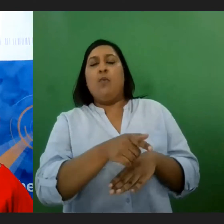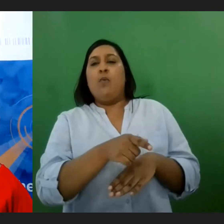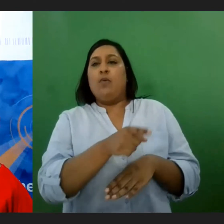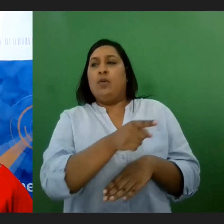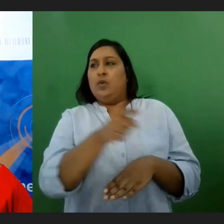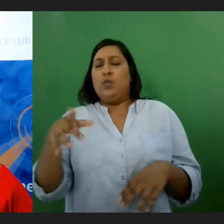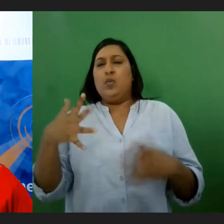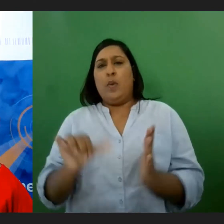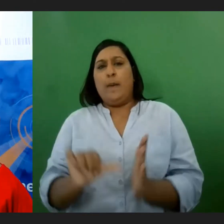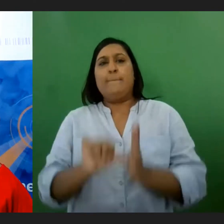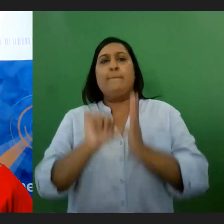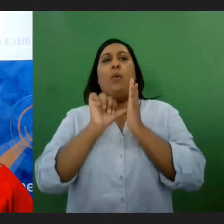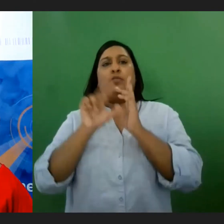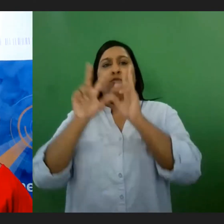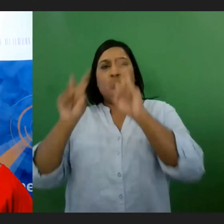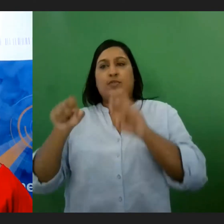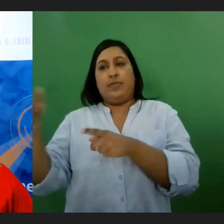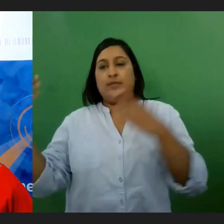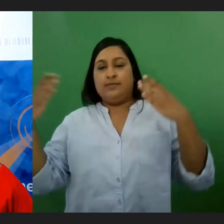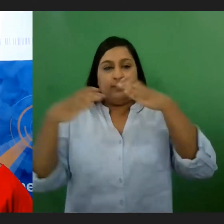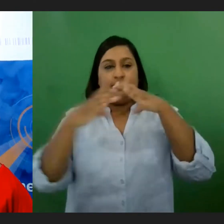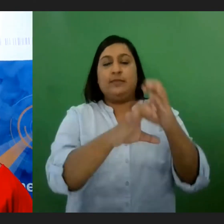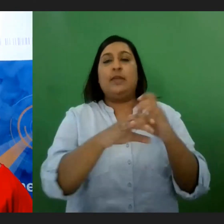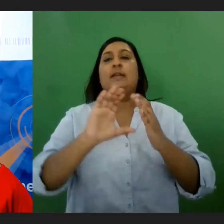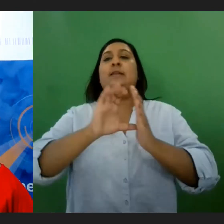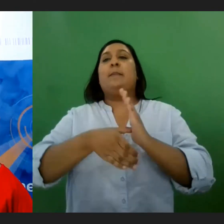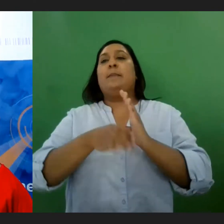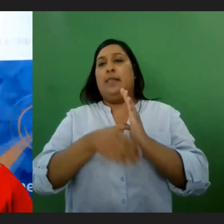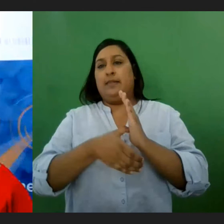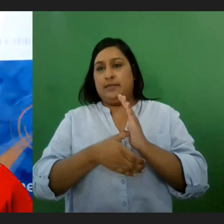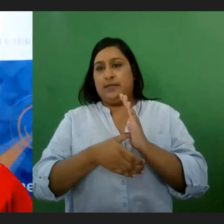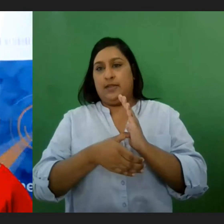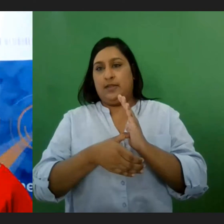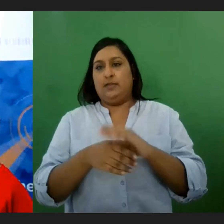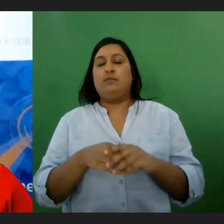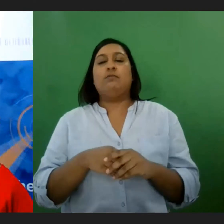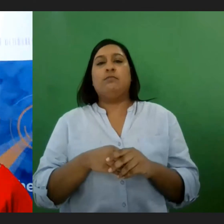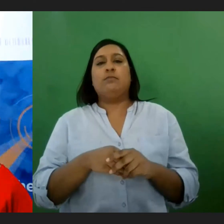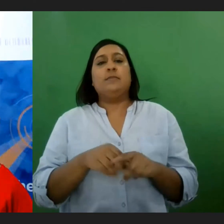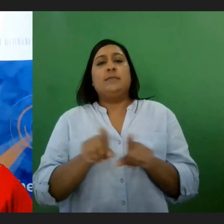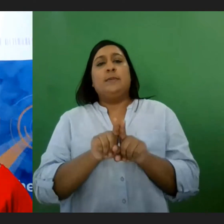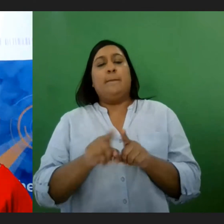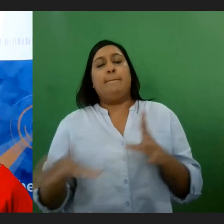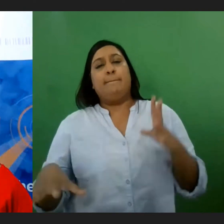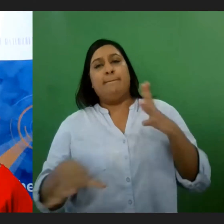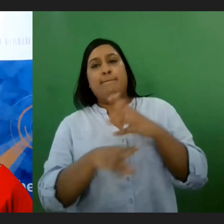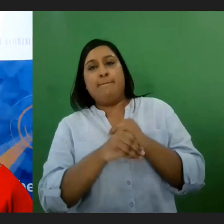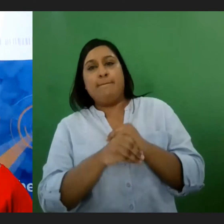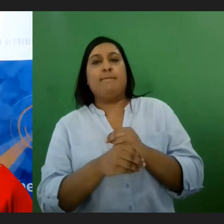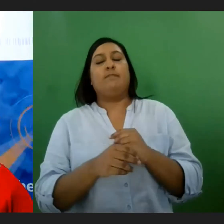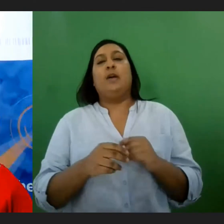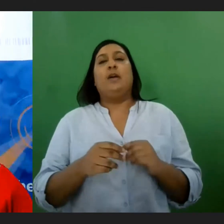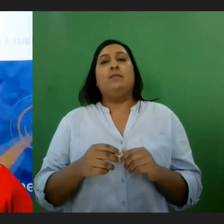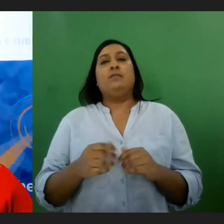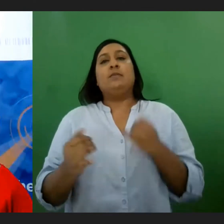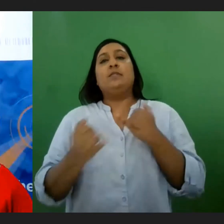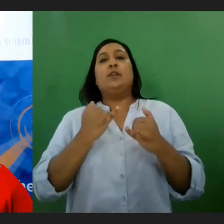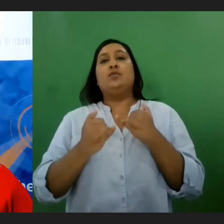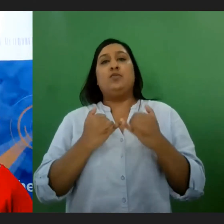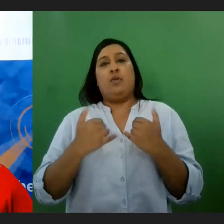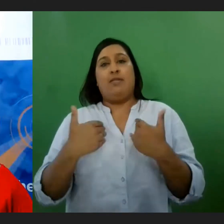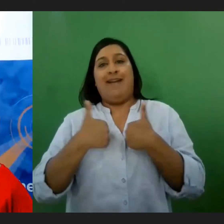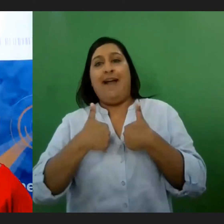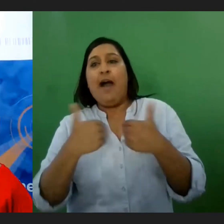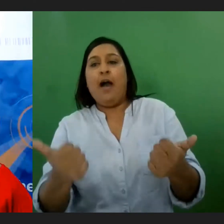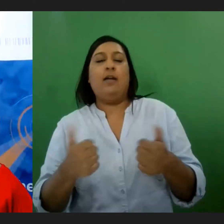focusing on disability, as well as good practice examples in sexual reproductive health and rights and disability during the